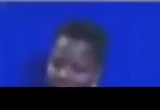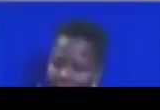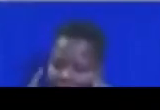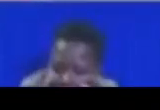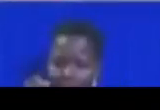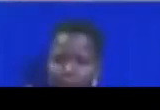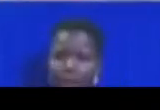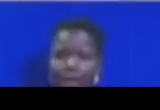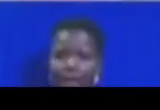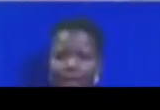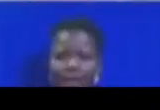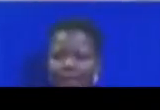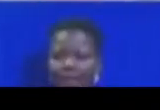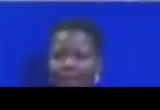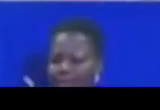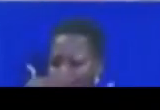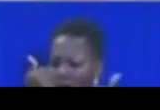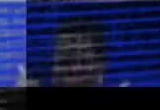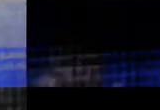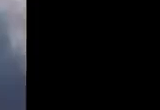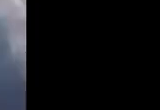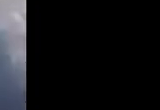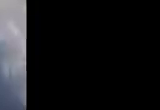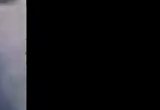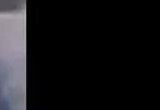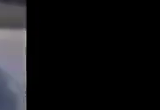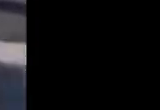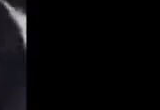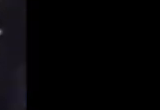Honorable member. She's still, I don't know. What's happening?